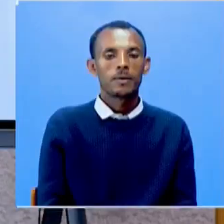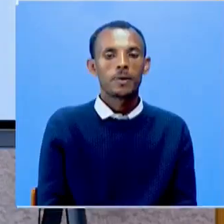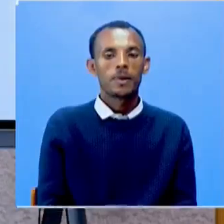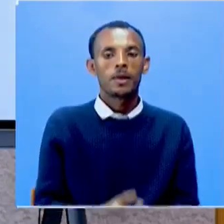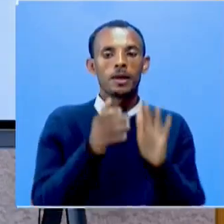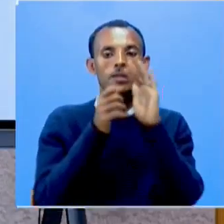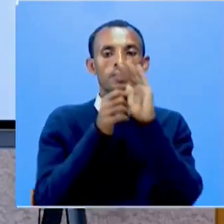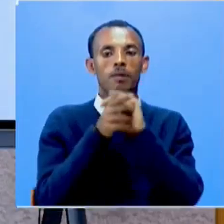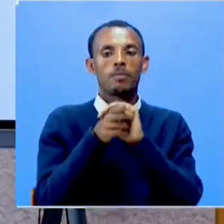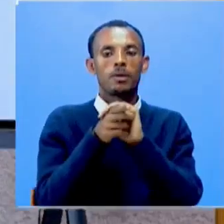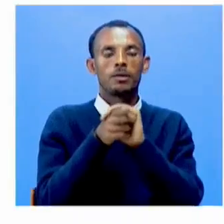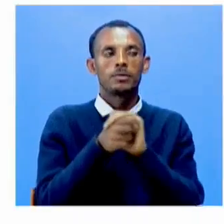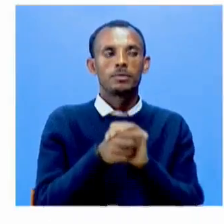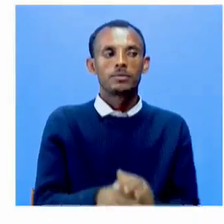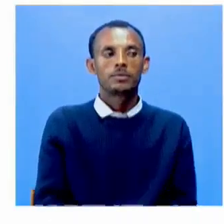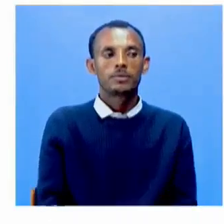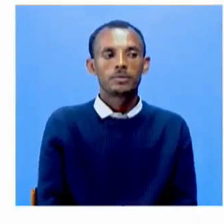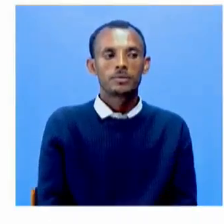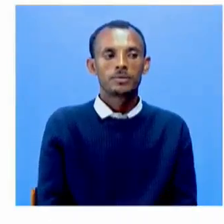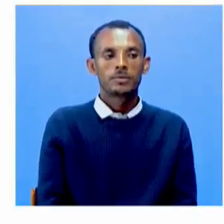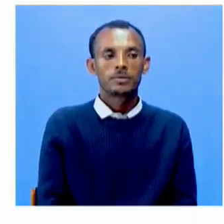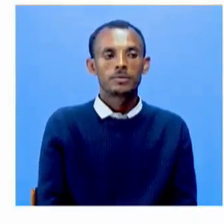Example.